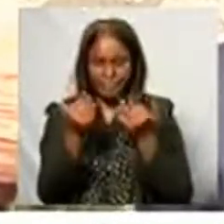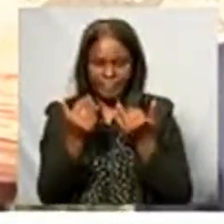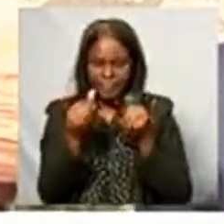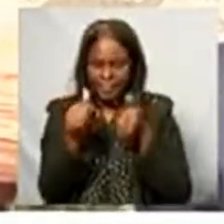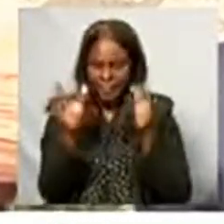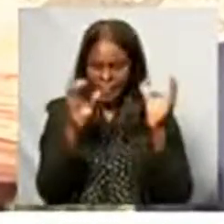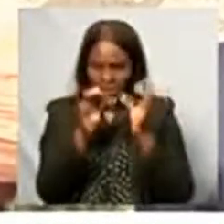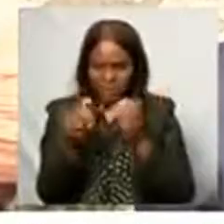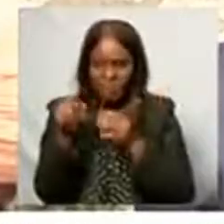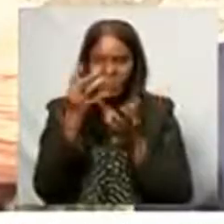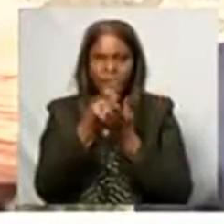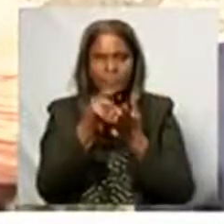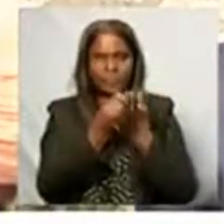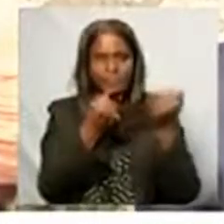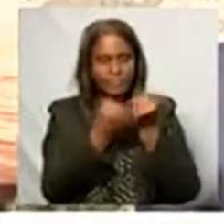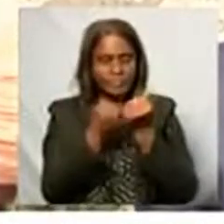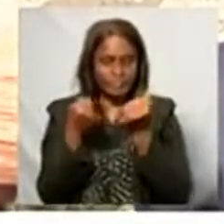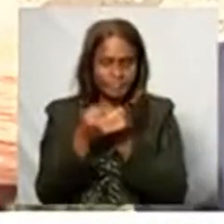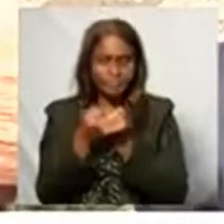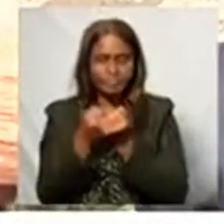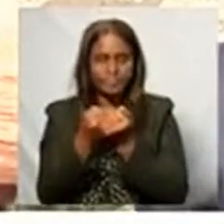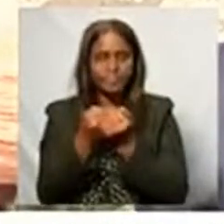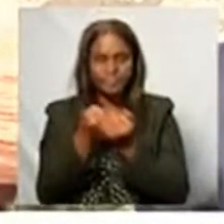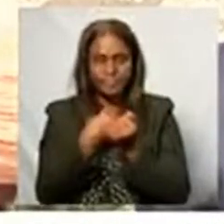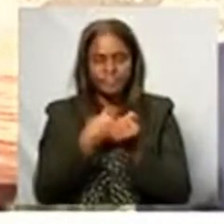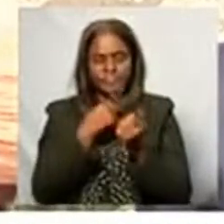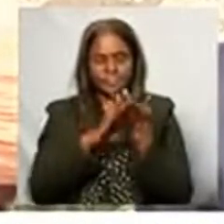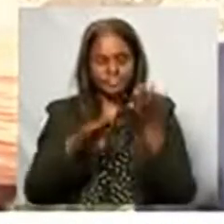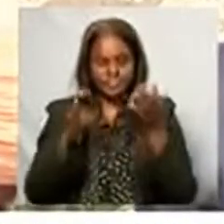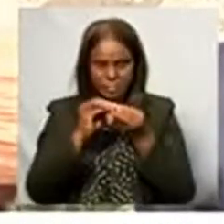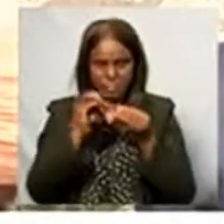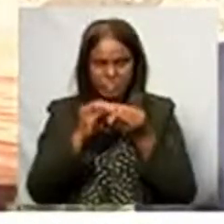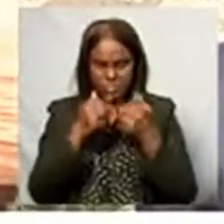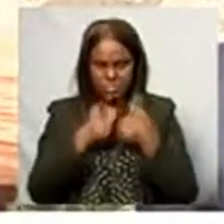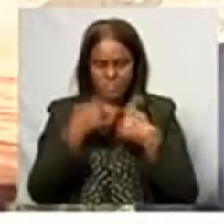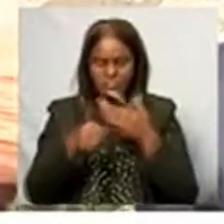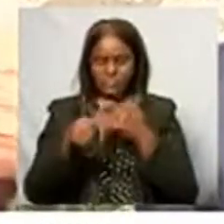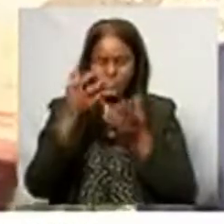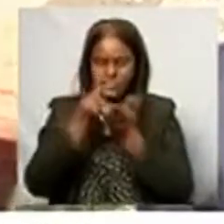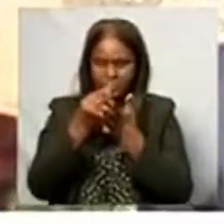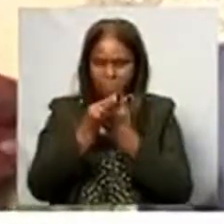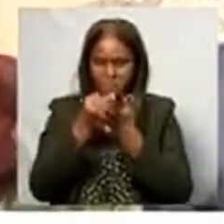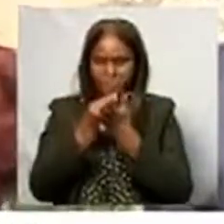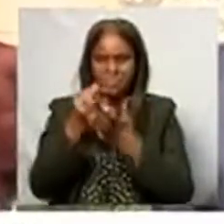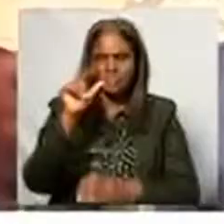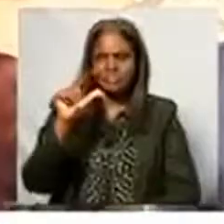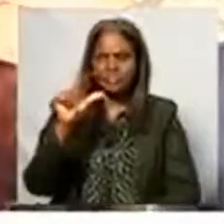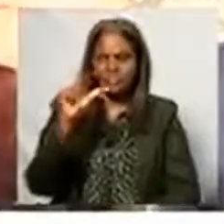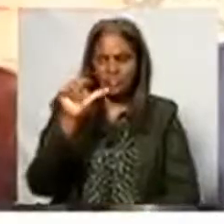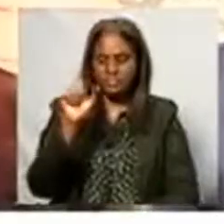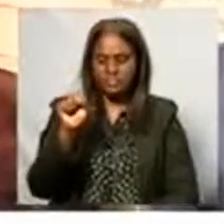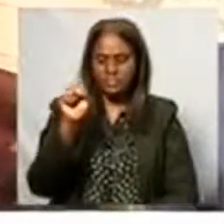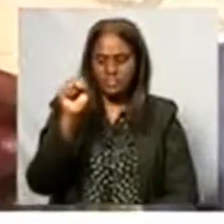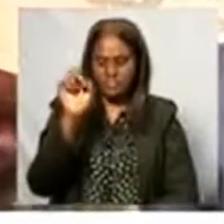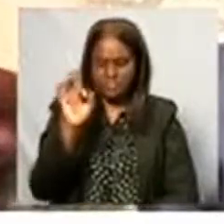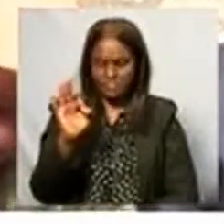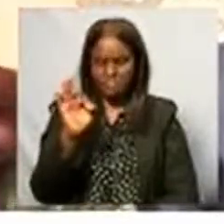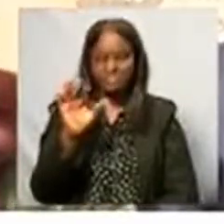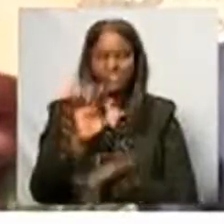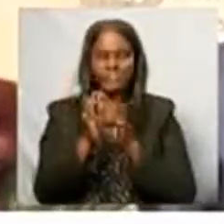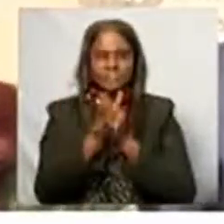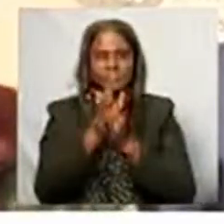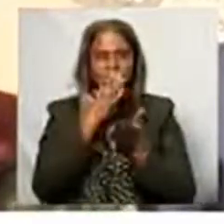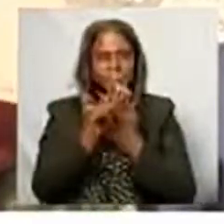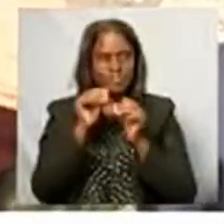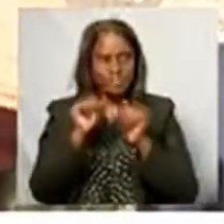the councils are being financed, I believe that the superannuation fund is now getting healthier. So we